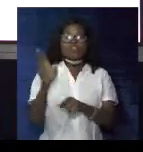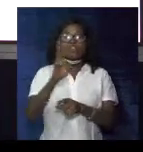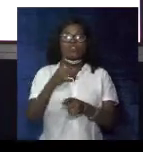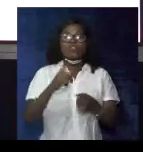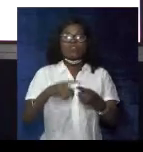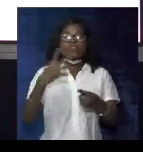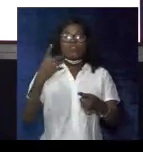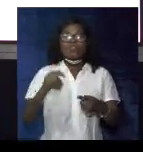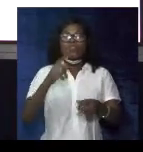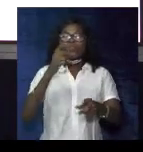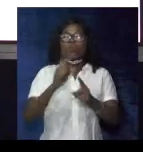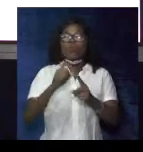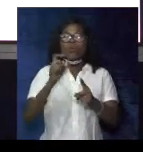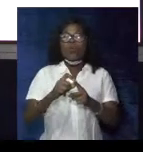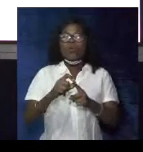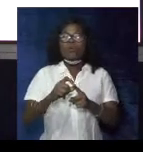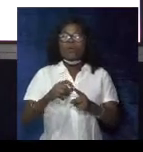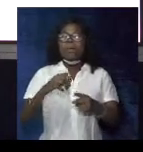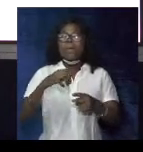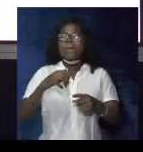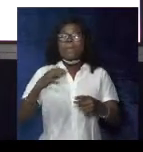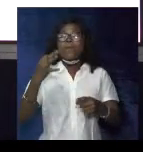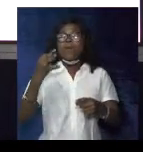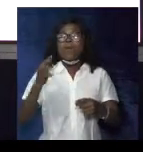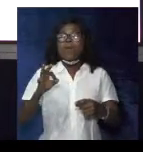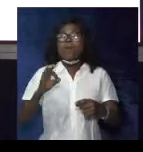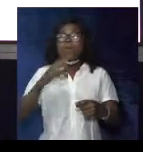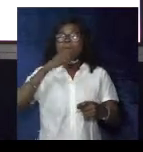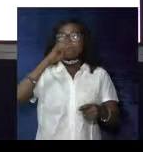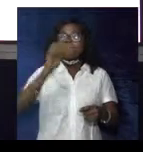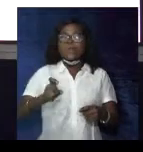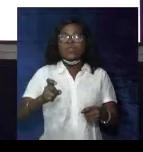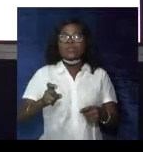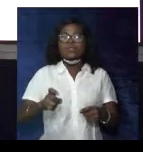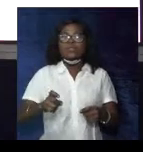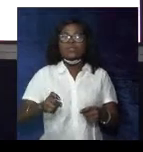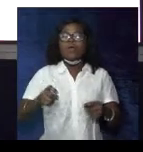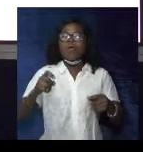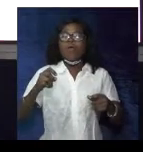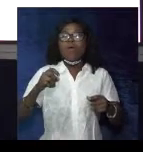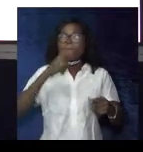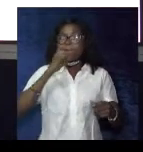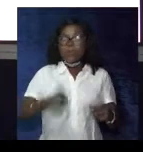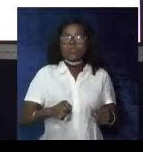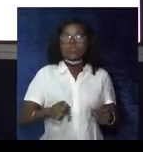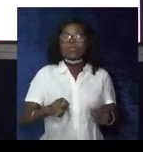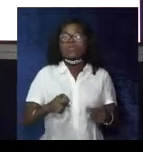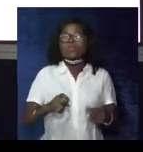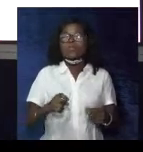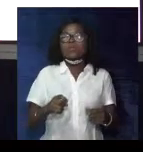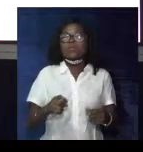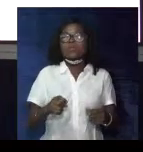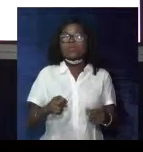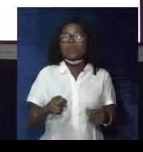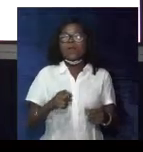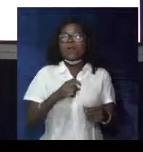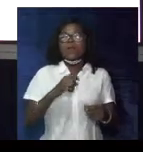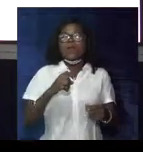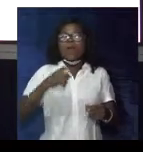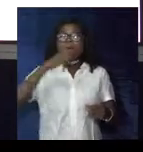must, must not, and have to. You must be able to make use of the word